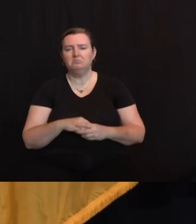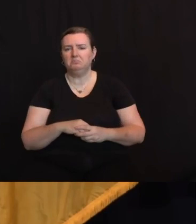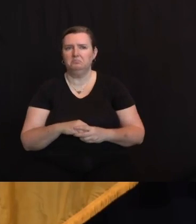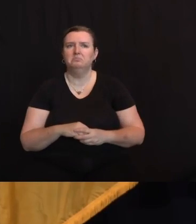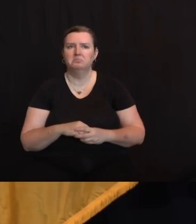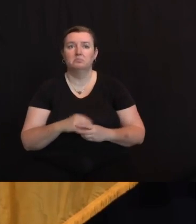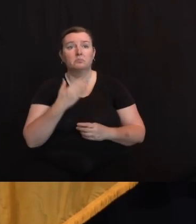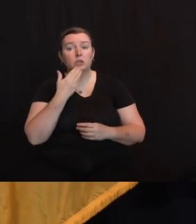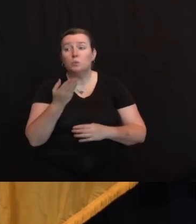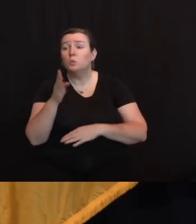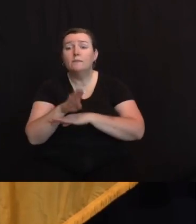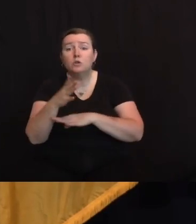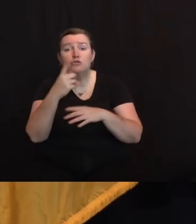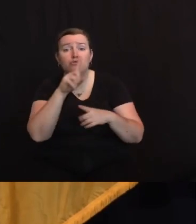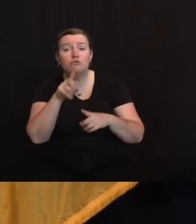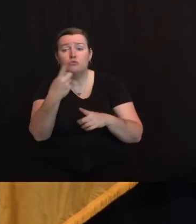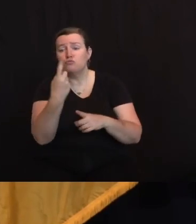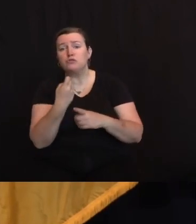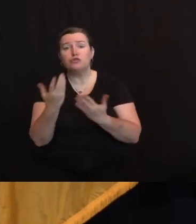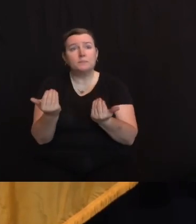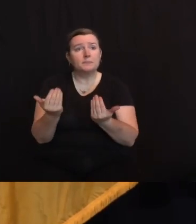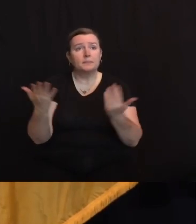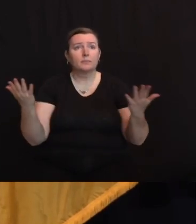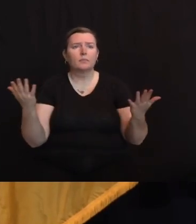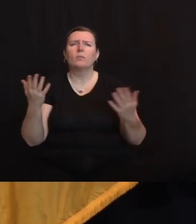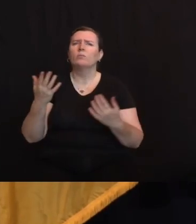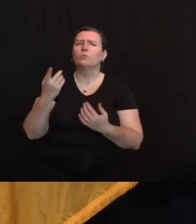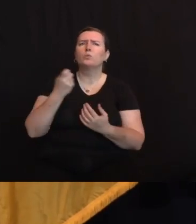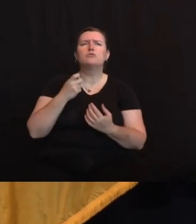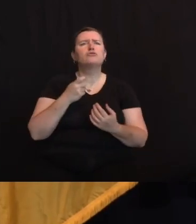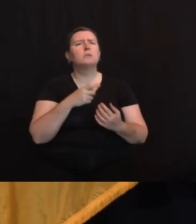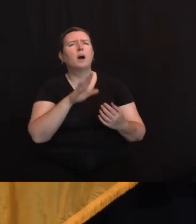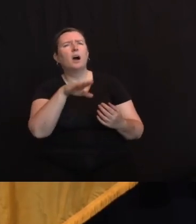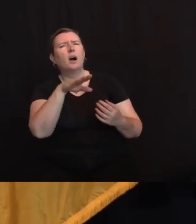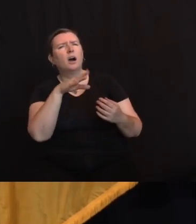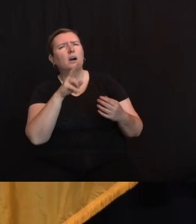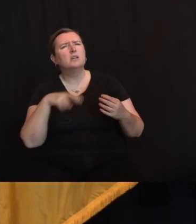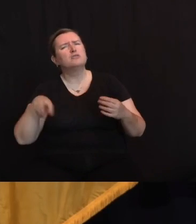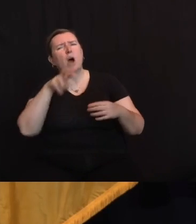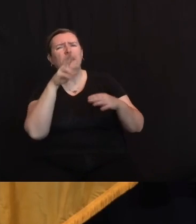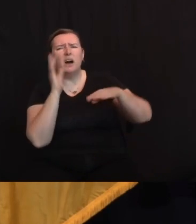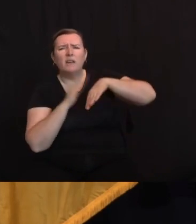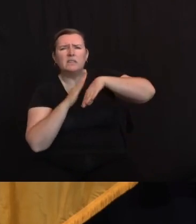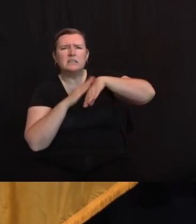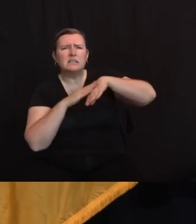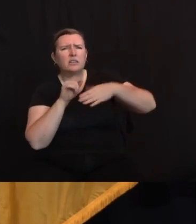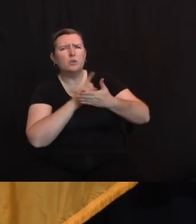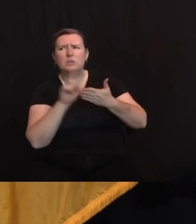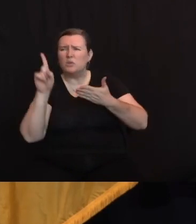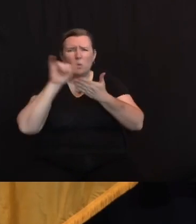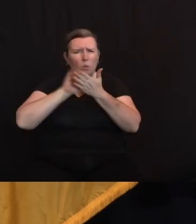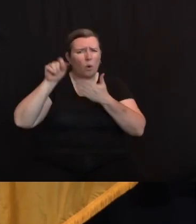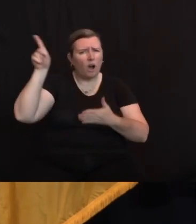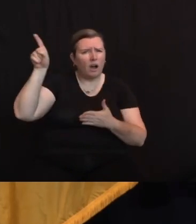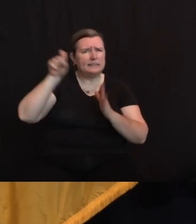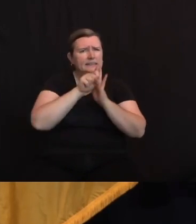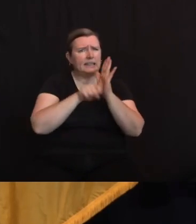afternoon. Good afternoon, Governor. I have a question about the travel advisory. This week, New York State began